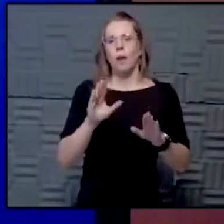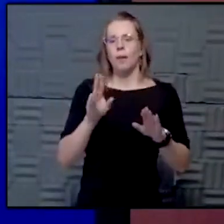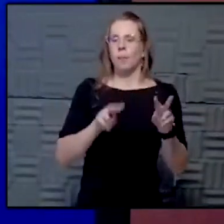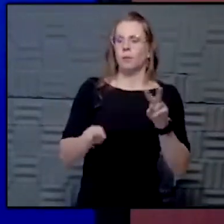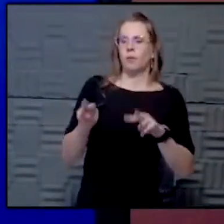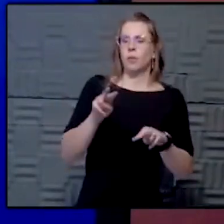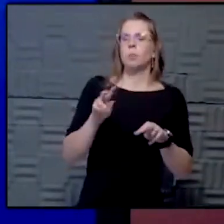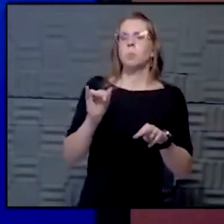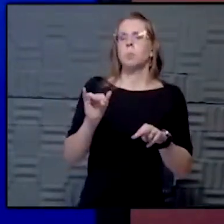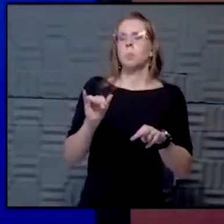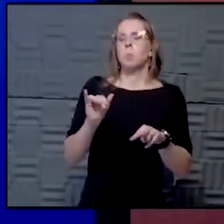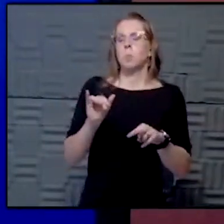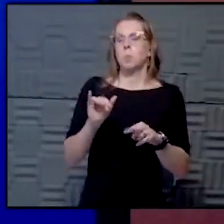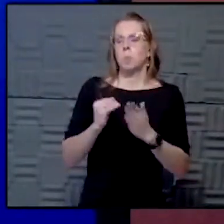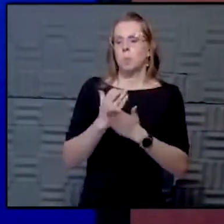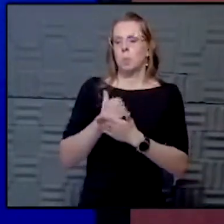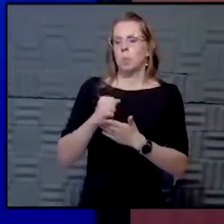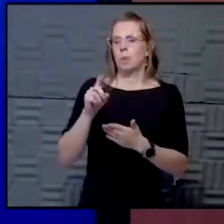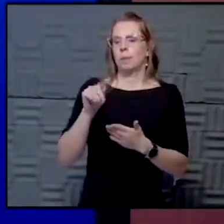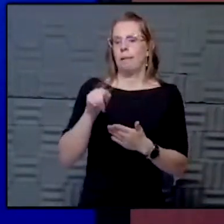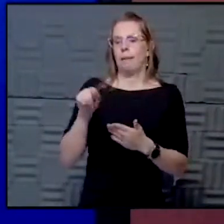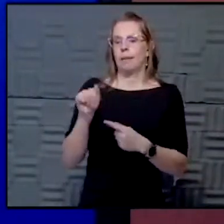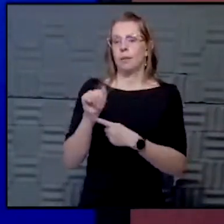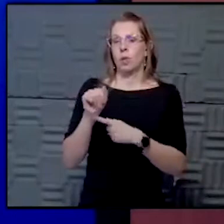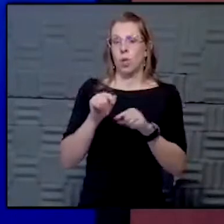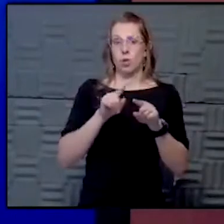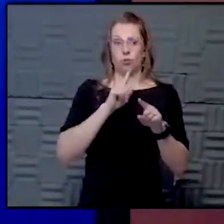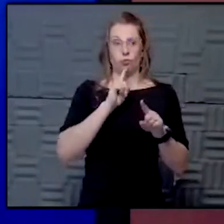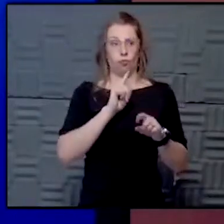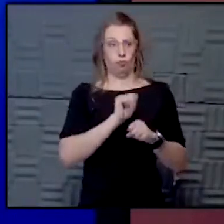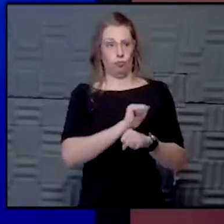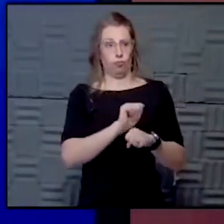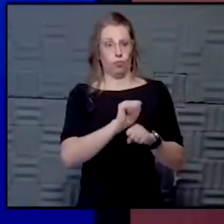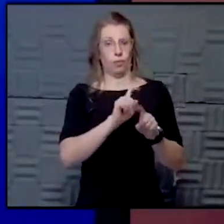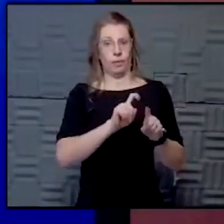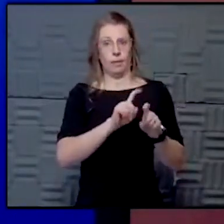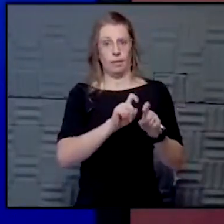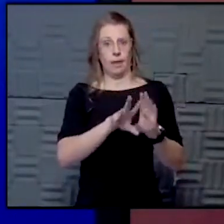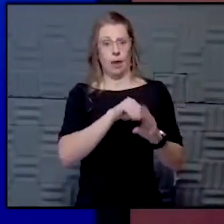I think it is very true. The question about testing out of quarantine,